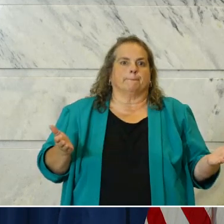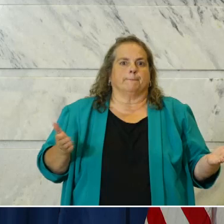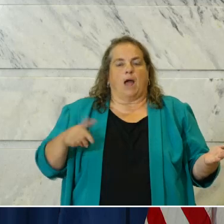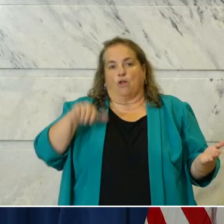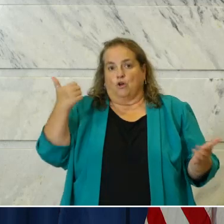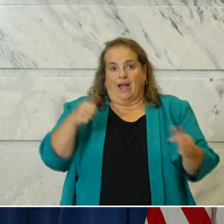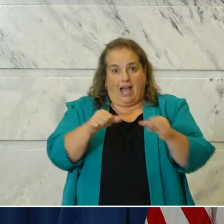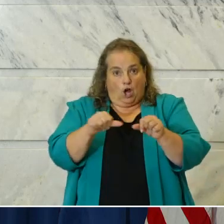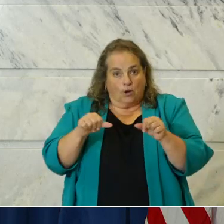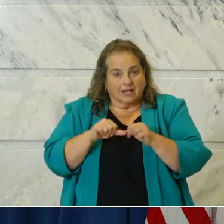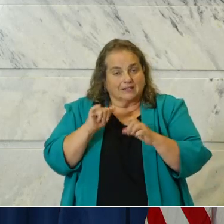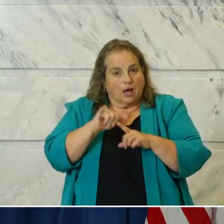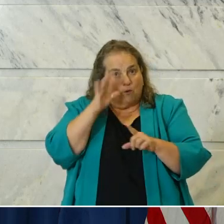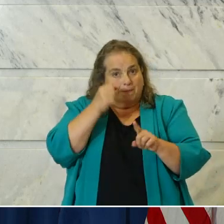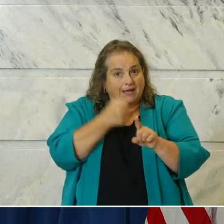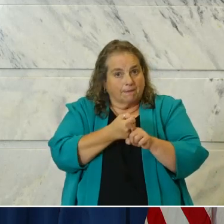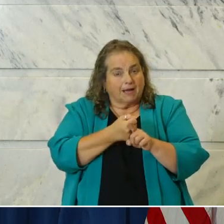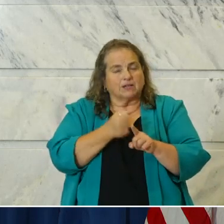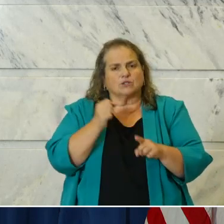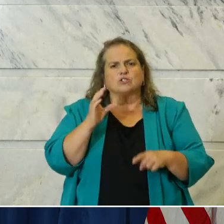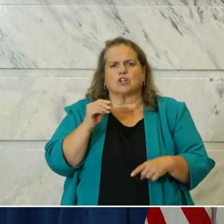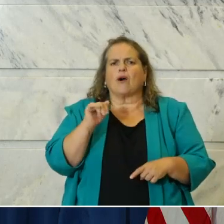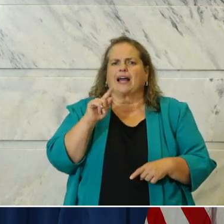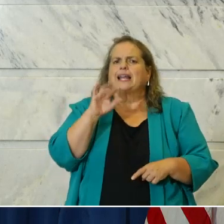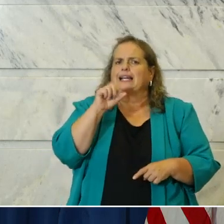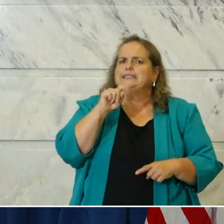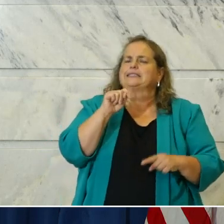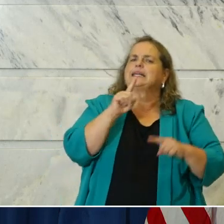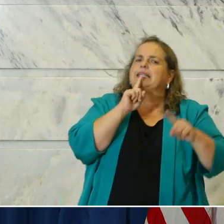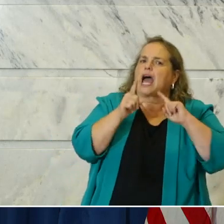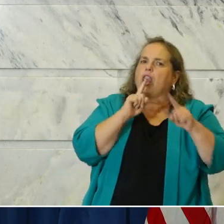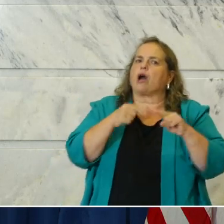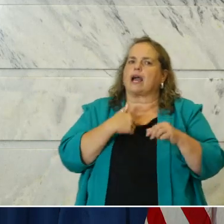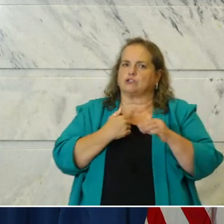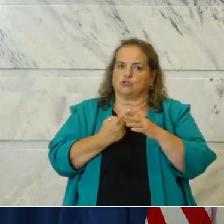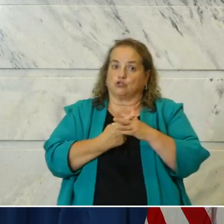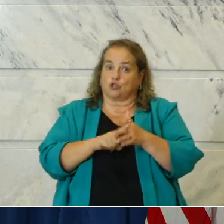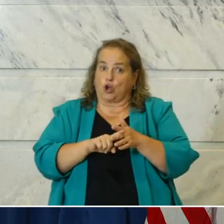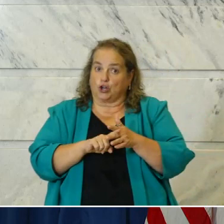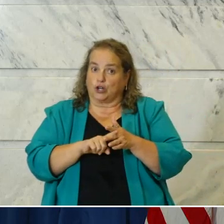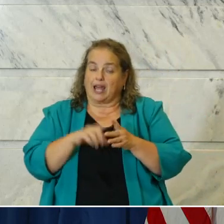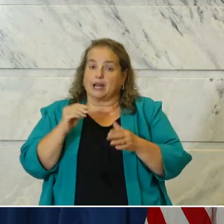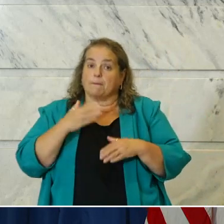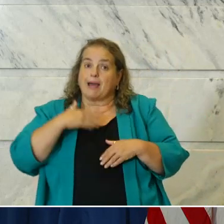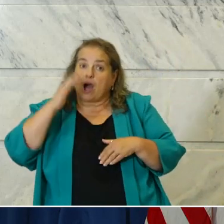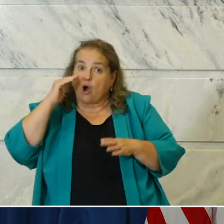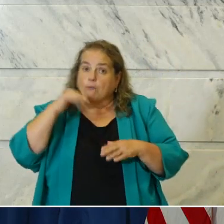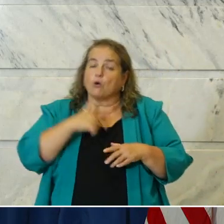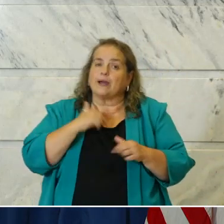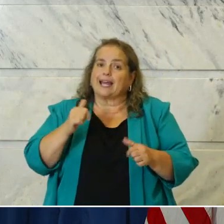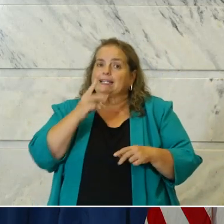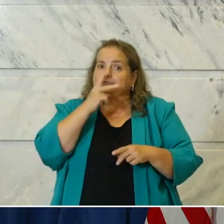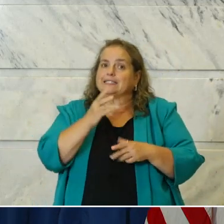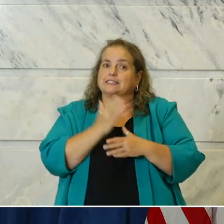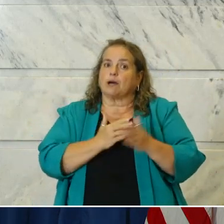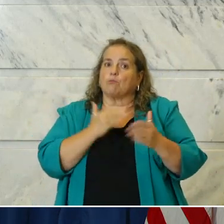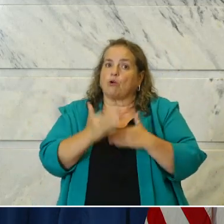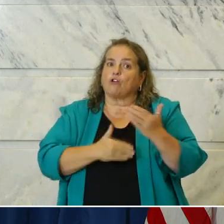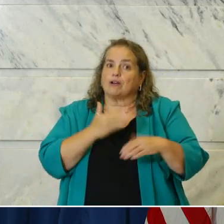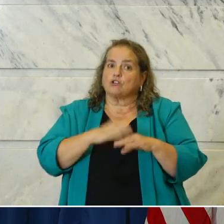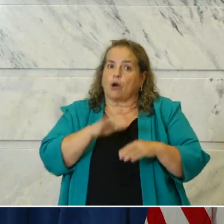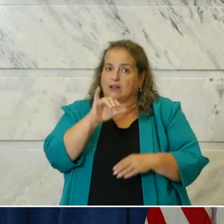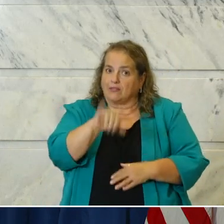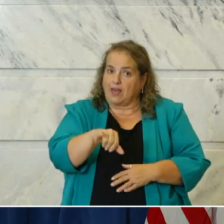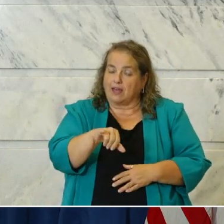other areas that will be impacted. So, at least the dialogue has started, and my hope is that we can see some progress on it. But if we